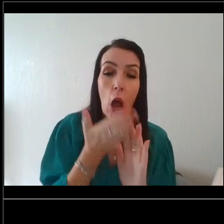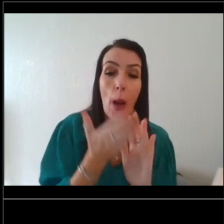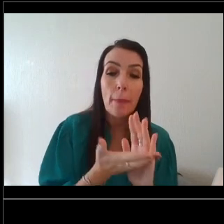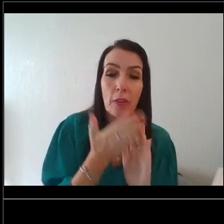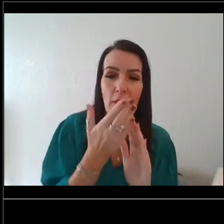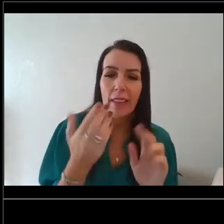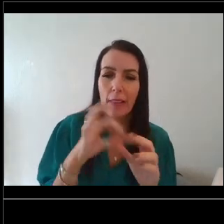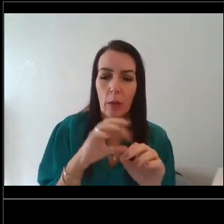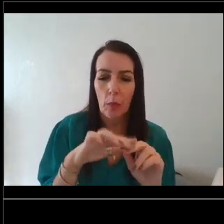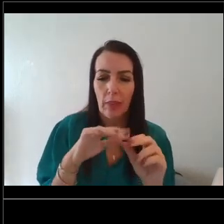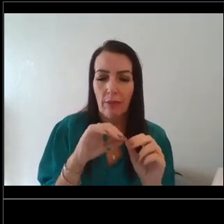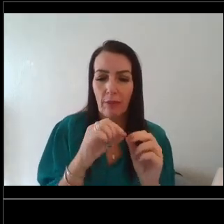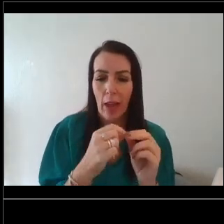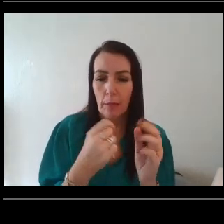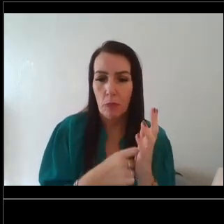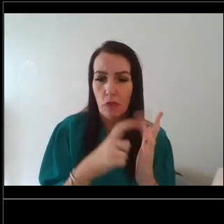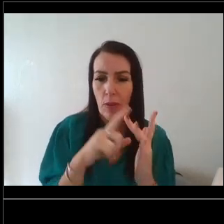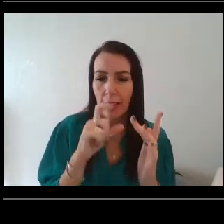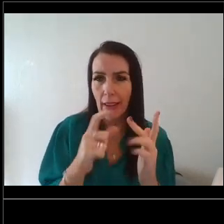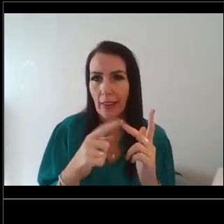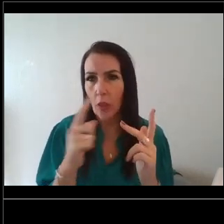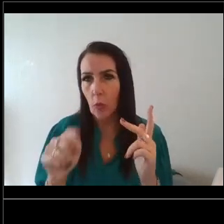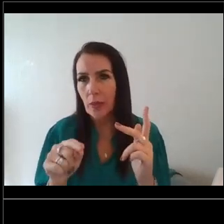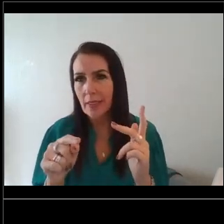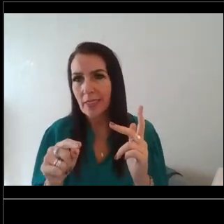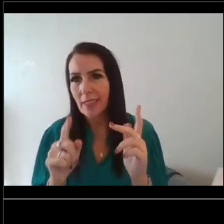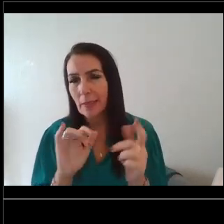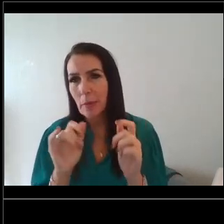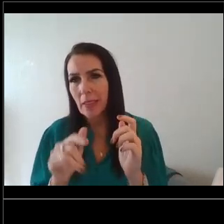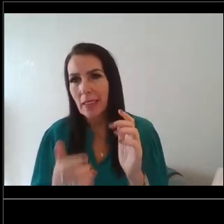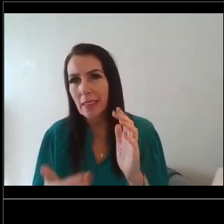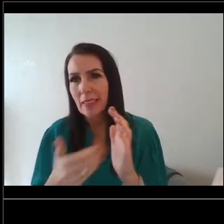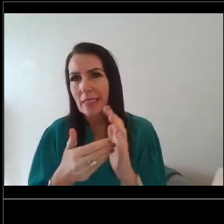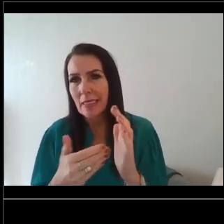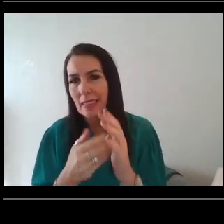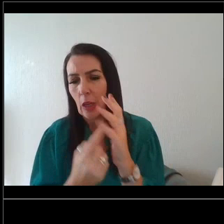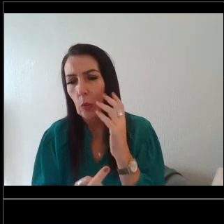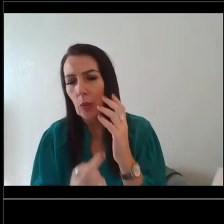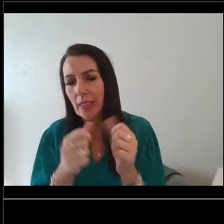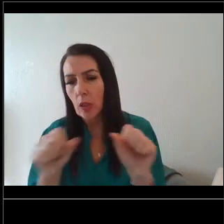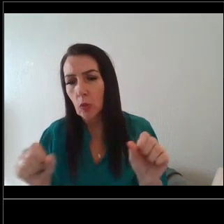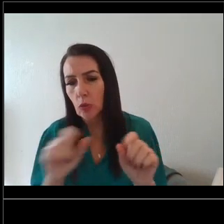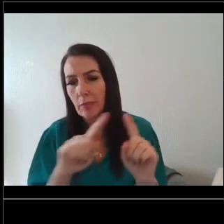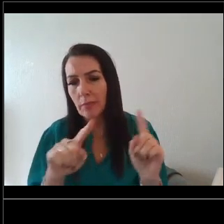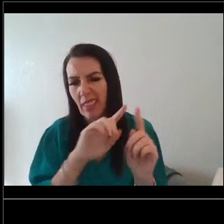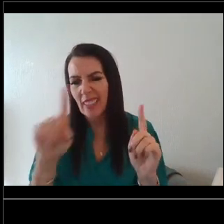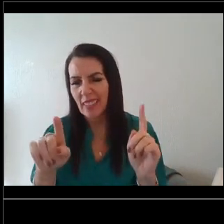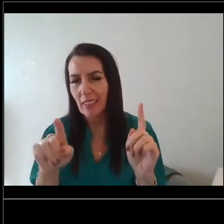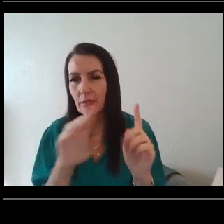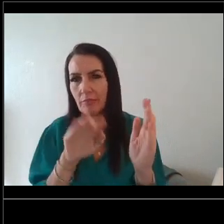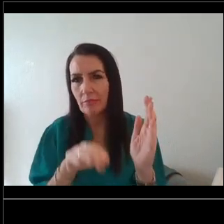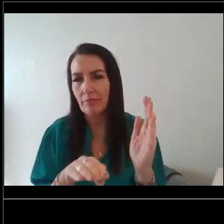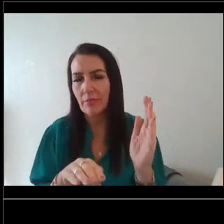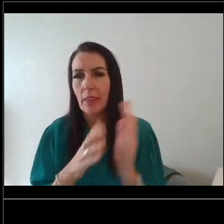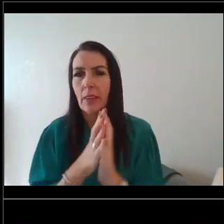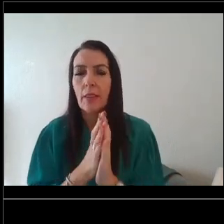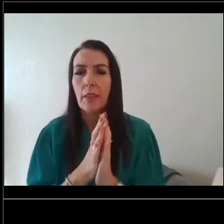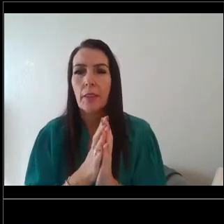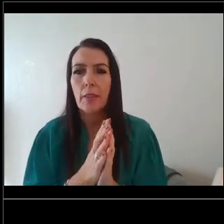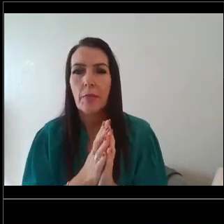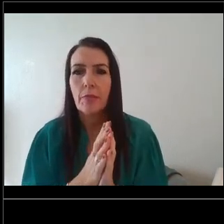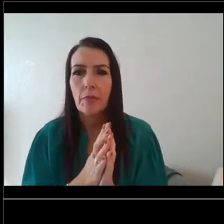fabric, and probably deprioritize those which may need more unique solutions. And in those ones where